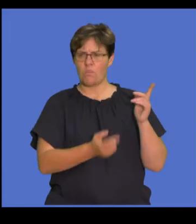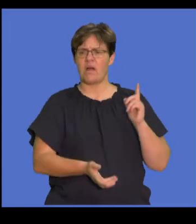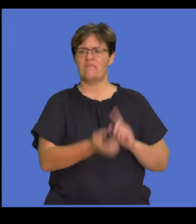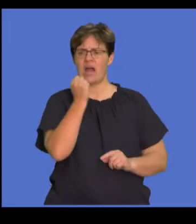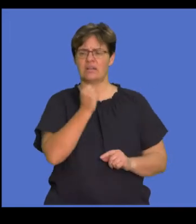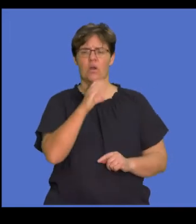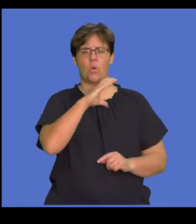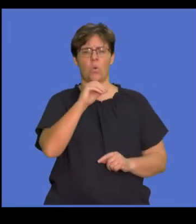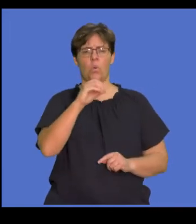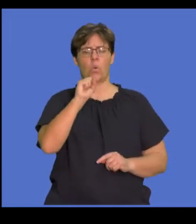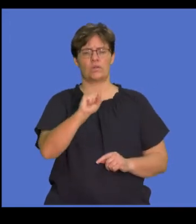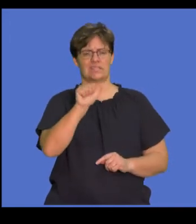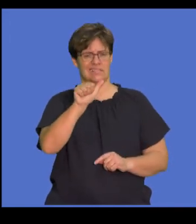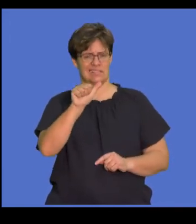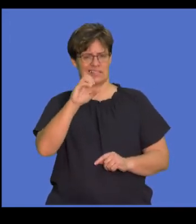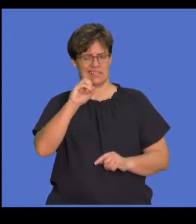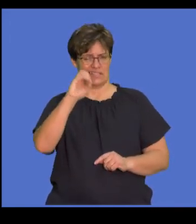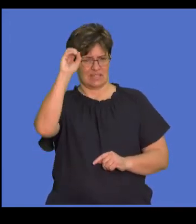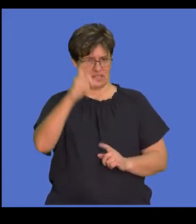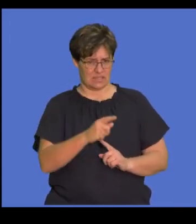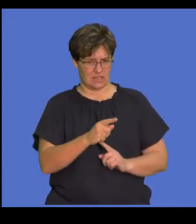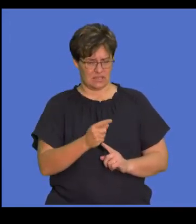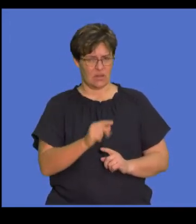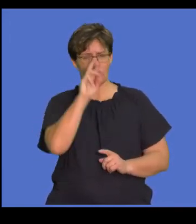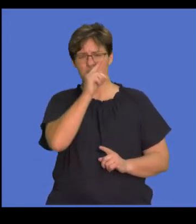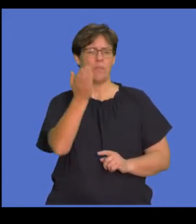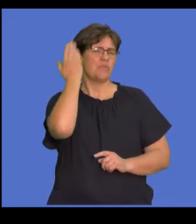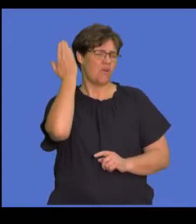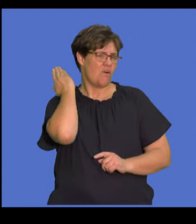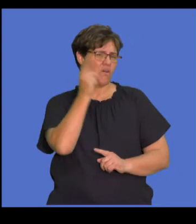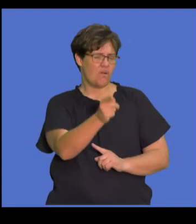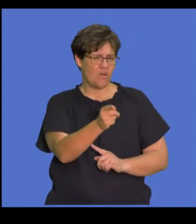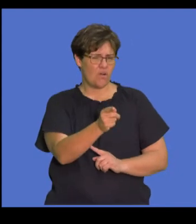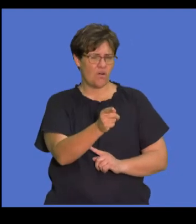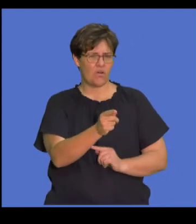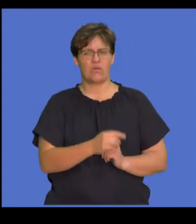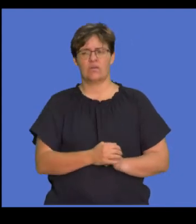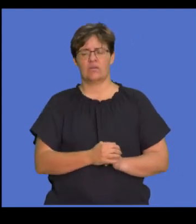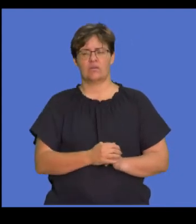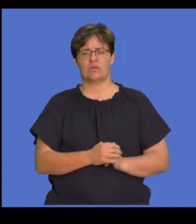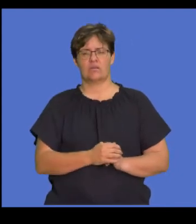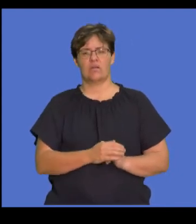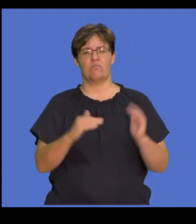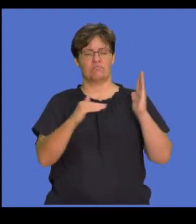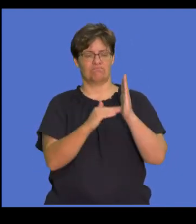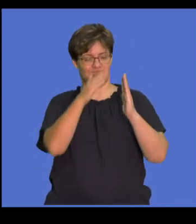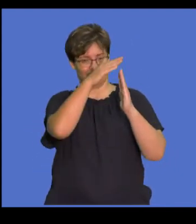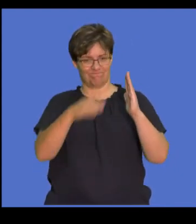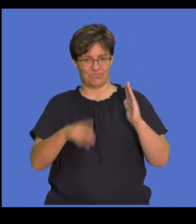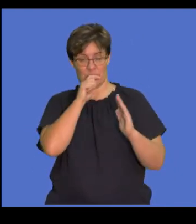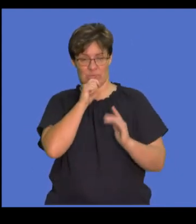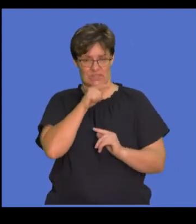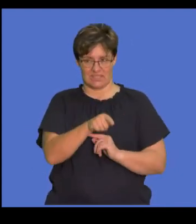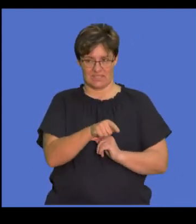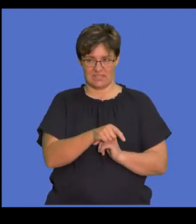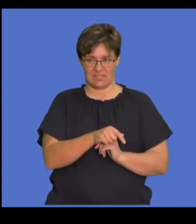find the value of this. Remember, in the previous segment, we found this using the triangle,